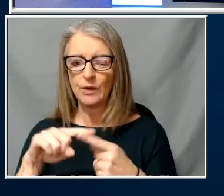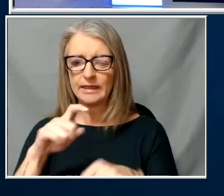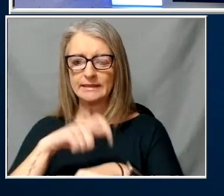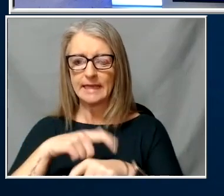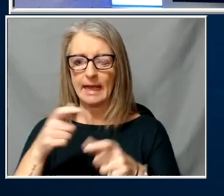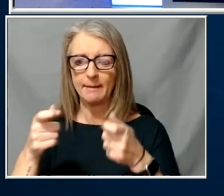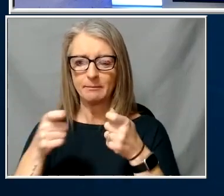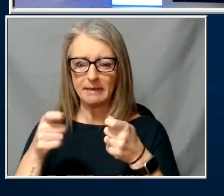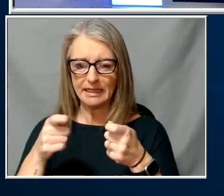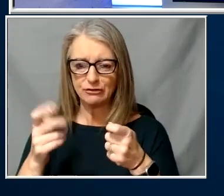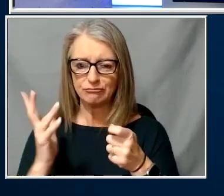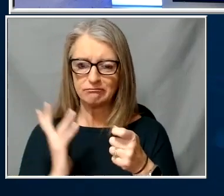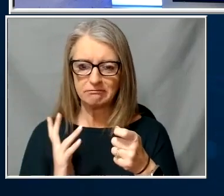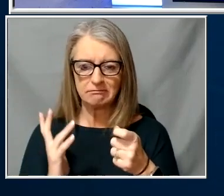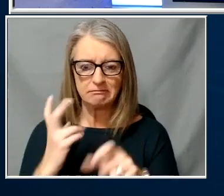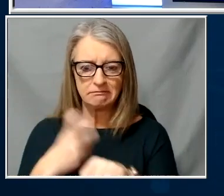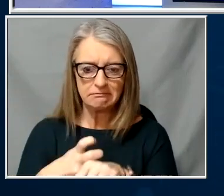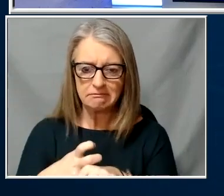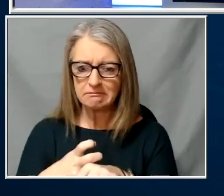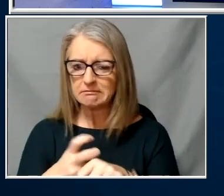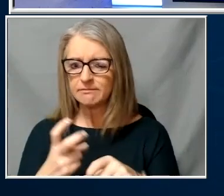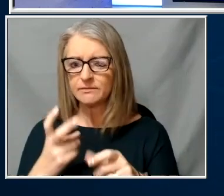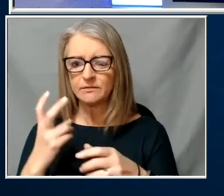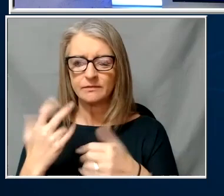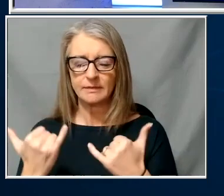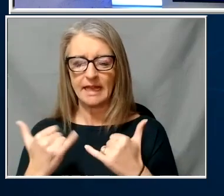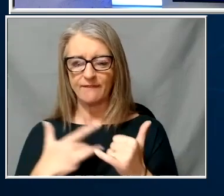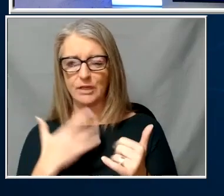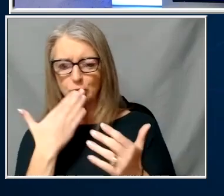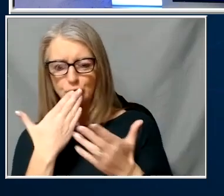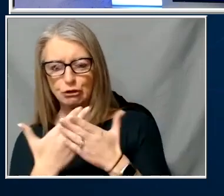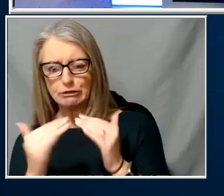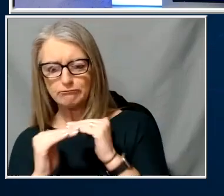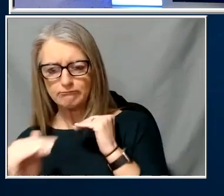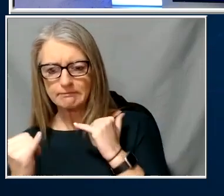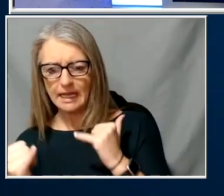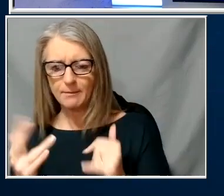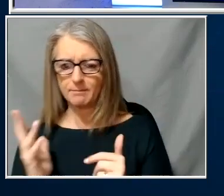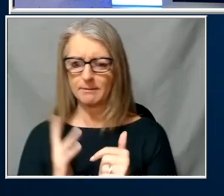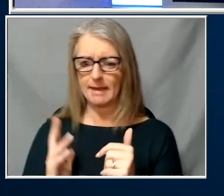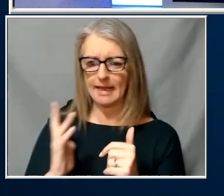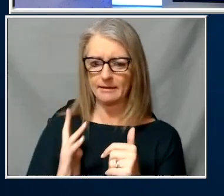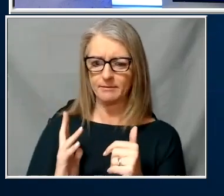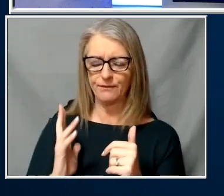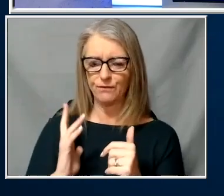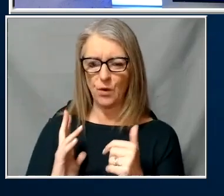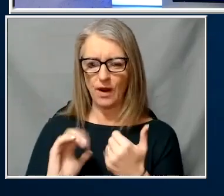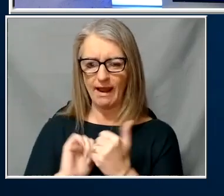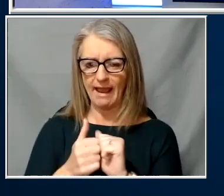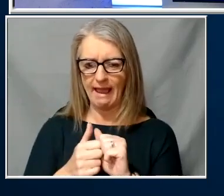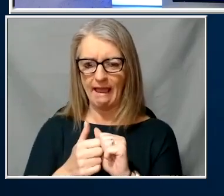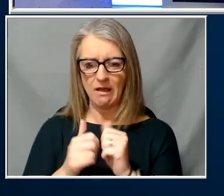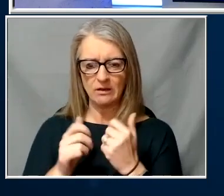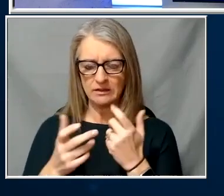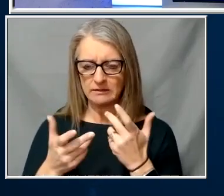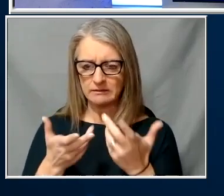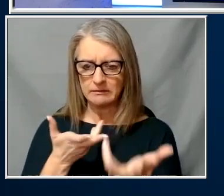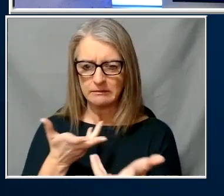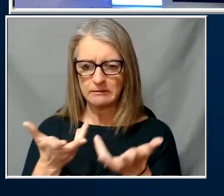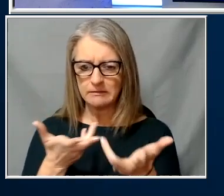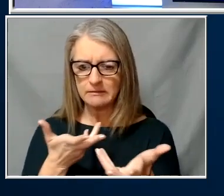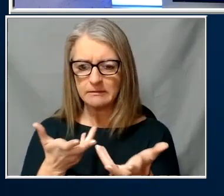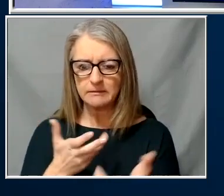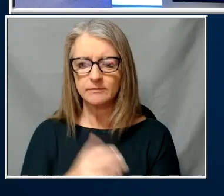manage? And you're at a place where you feel good, solid now, but back in the day, what was that like for you, trying to find and navigate this